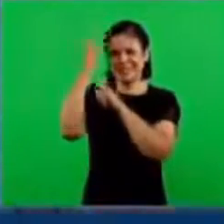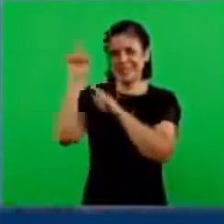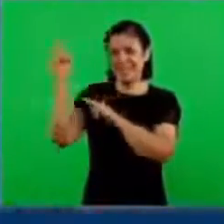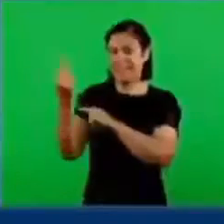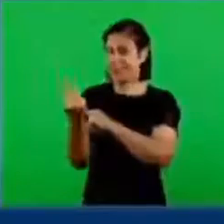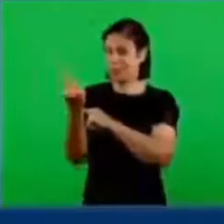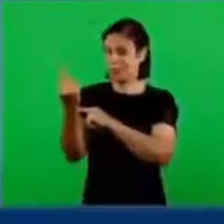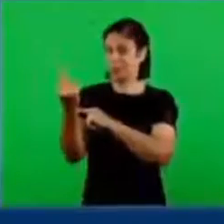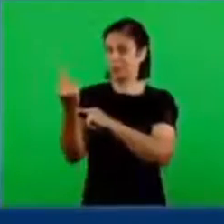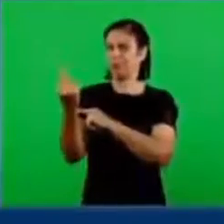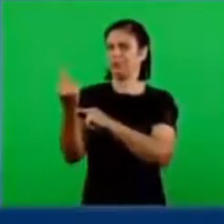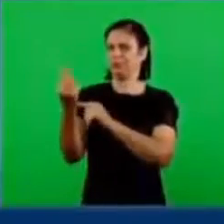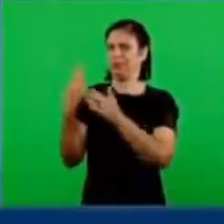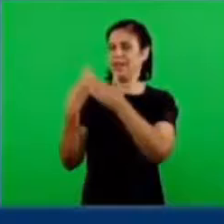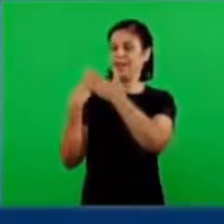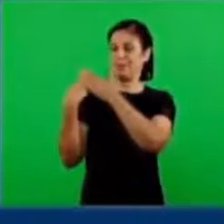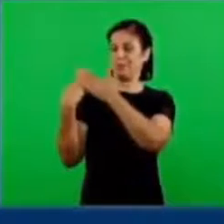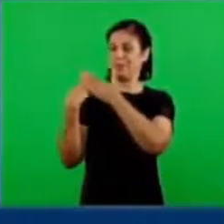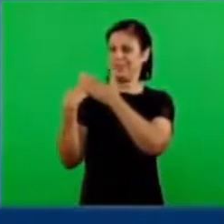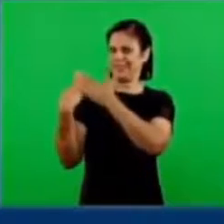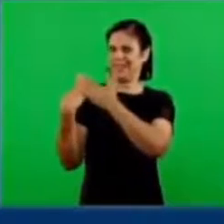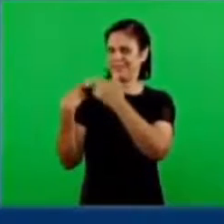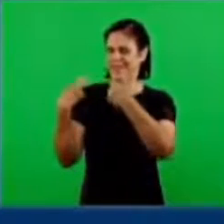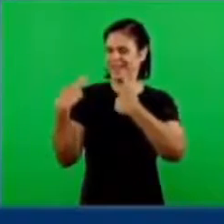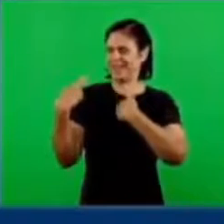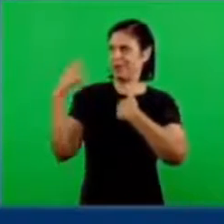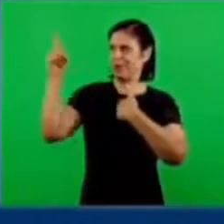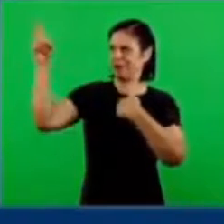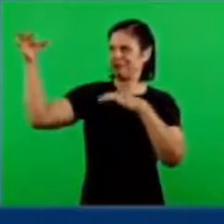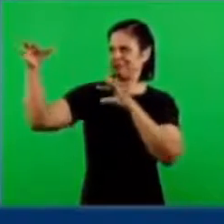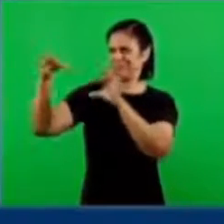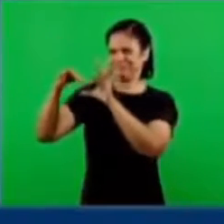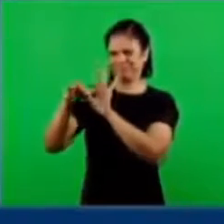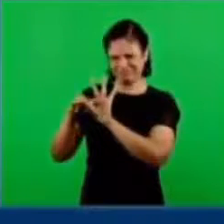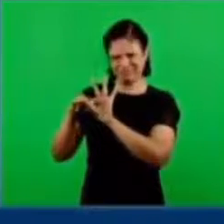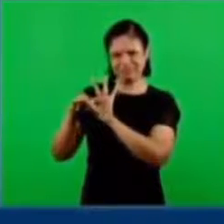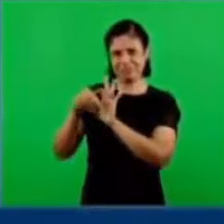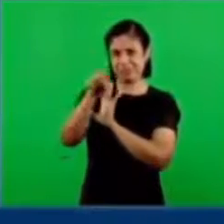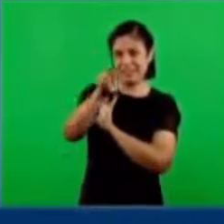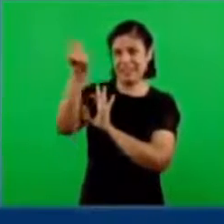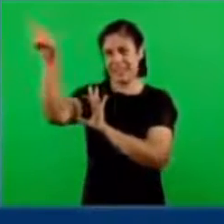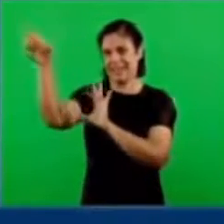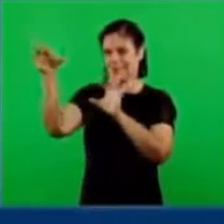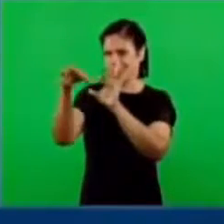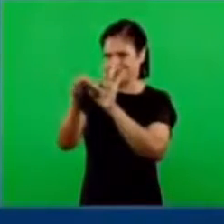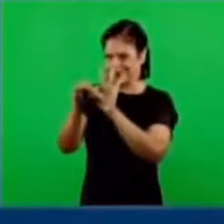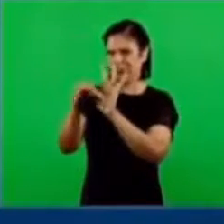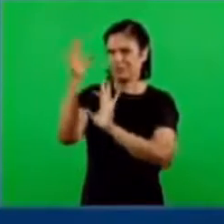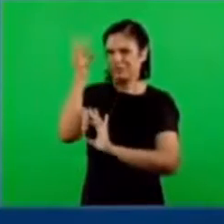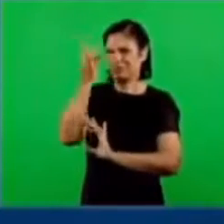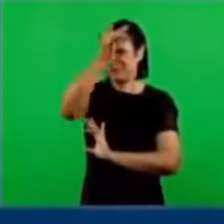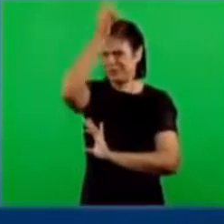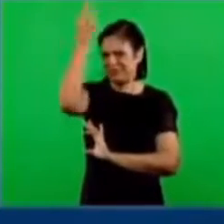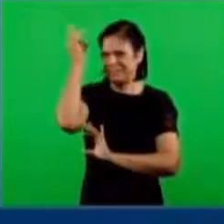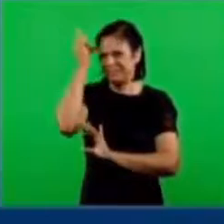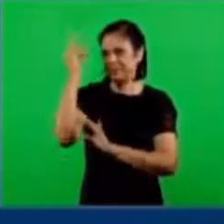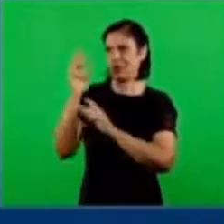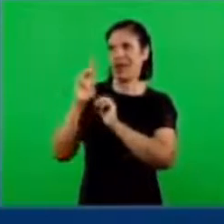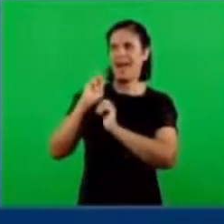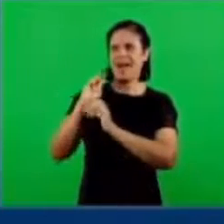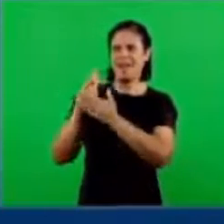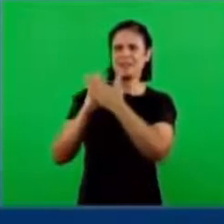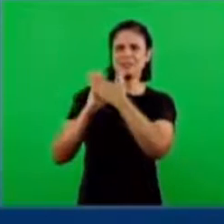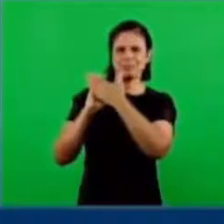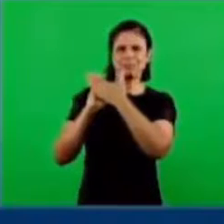Spirit. Or, in other words, the Spirit is that is promote the fellowship